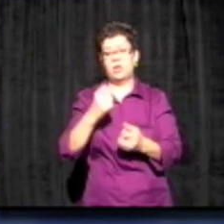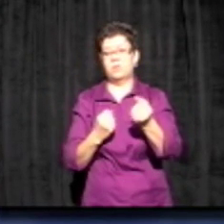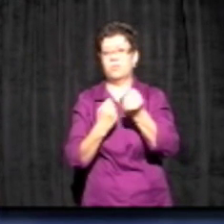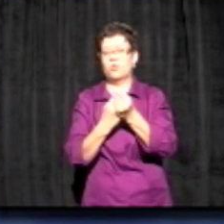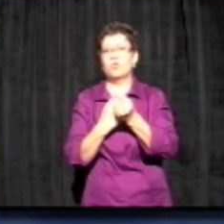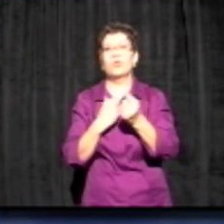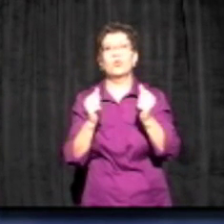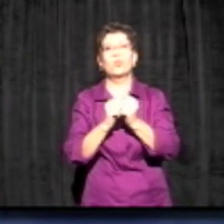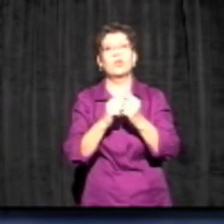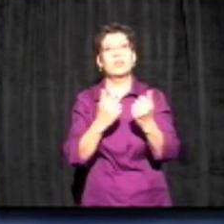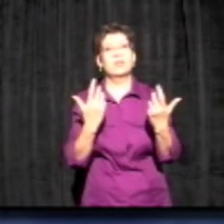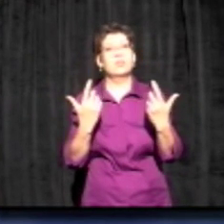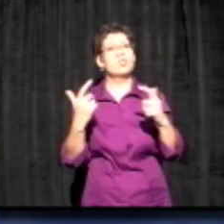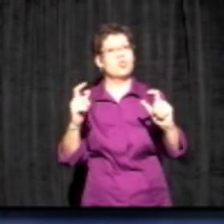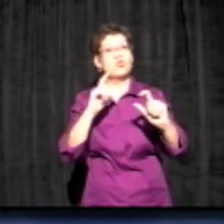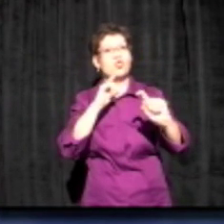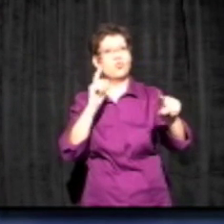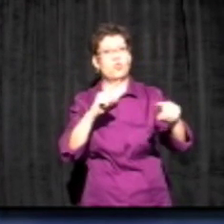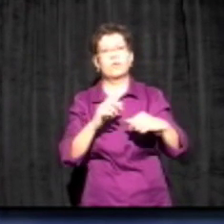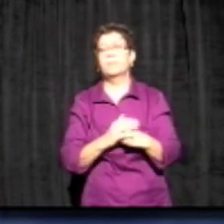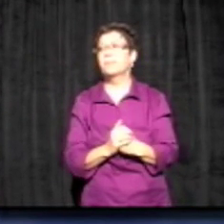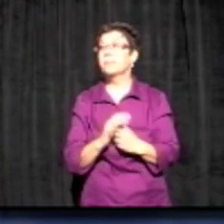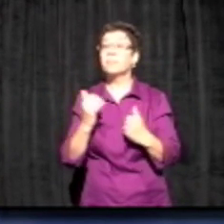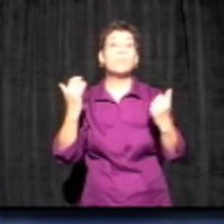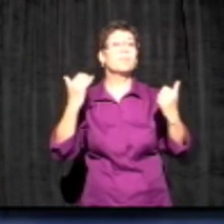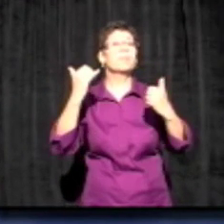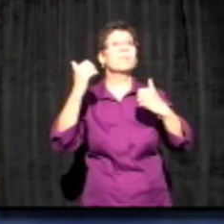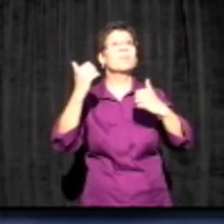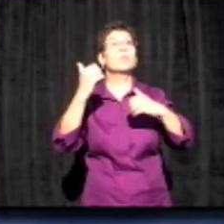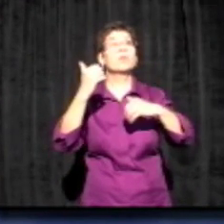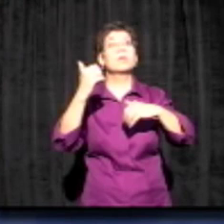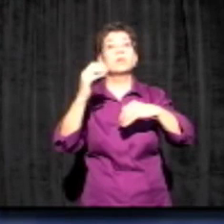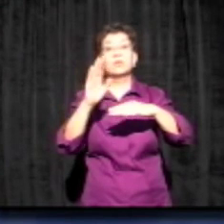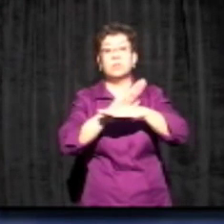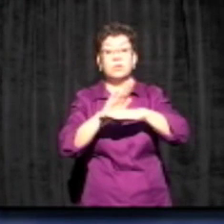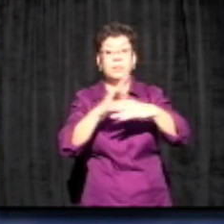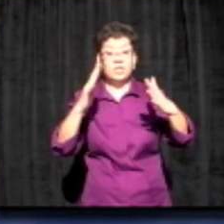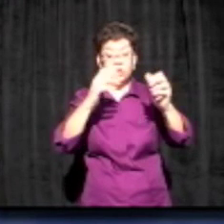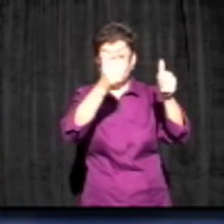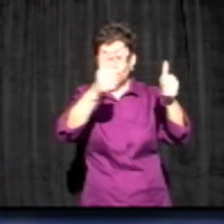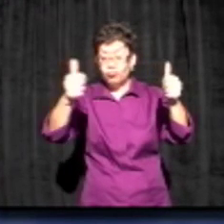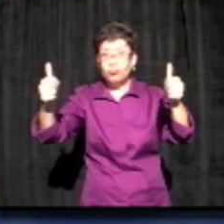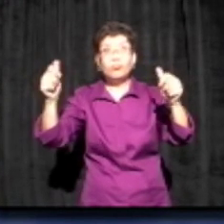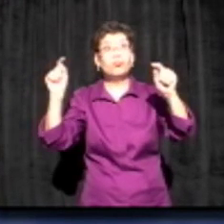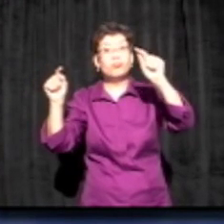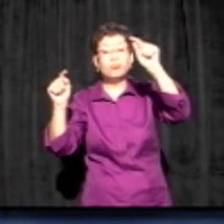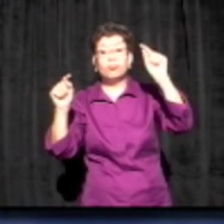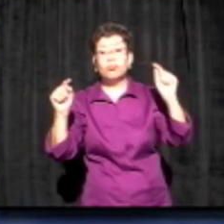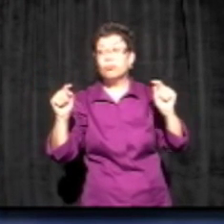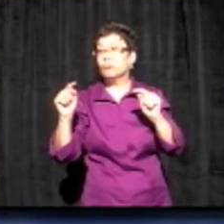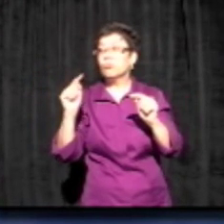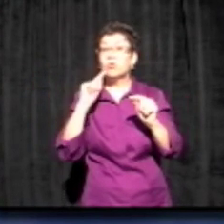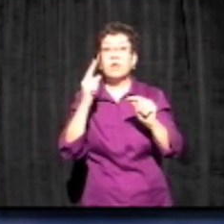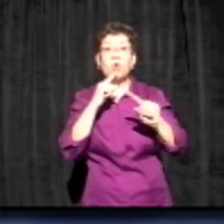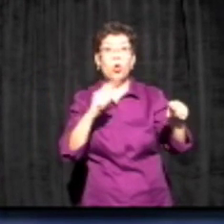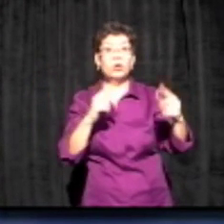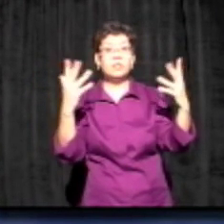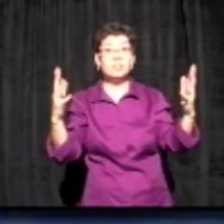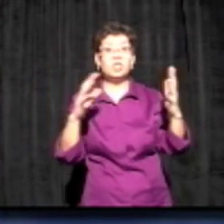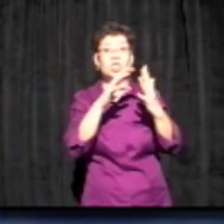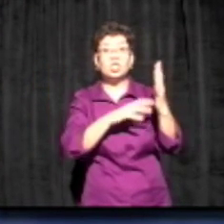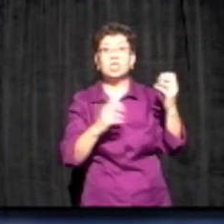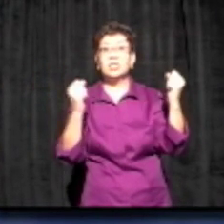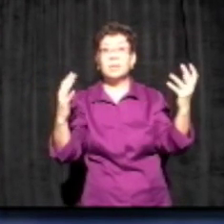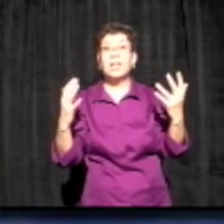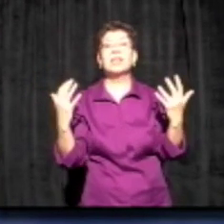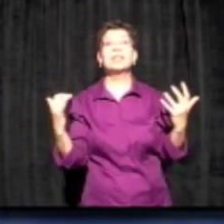order. So having the assembly plant in place and having the market response of 3 considerable orders, I went to look